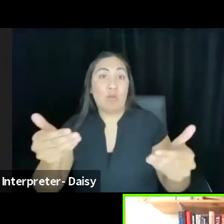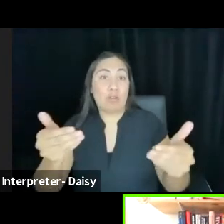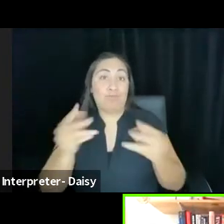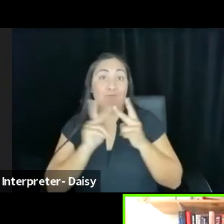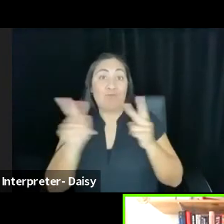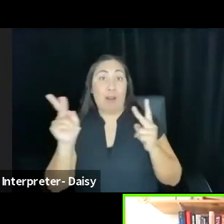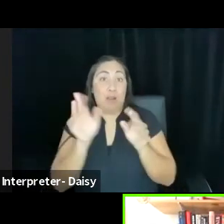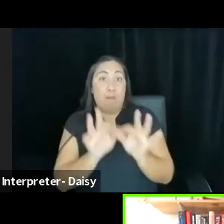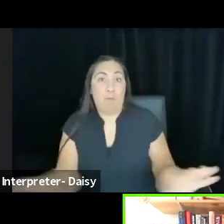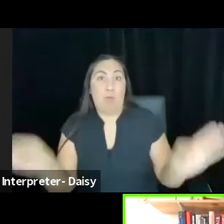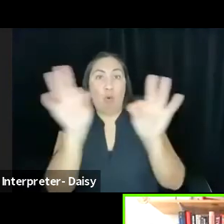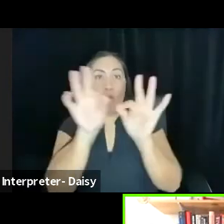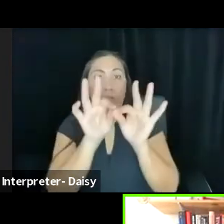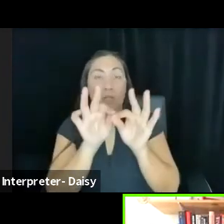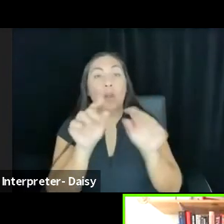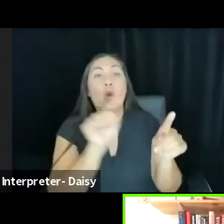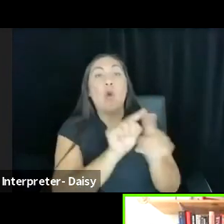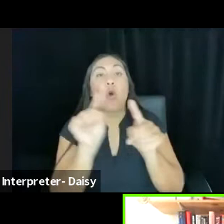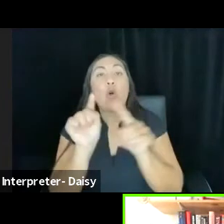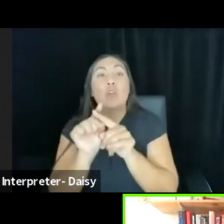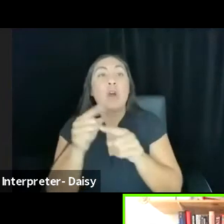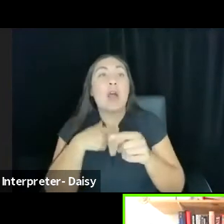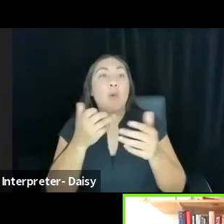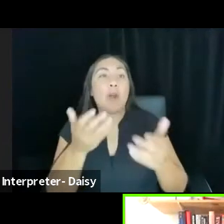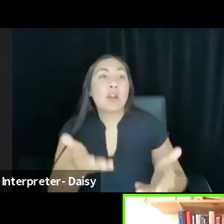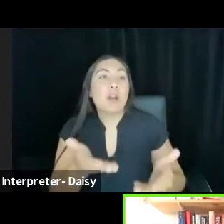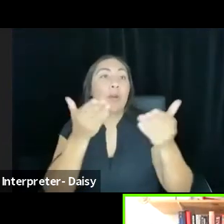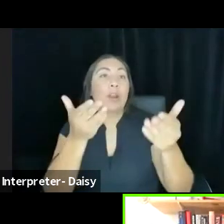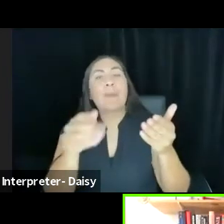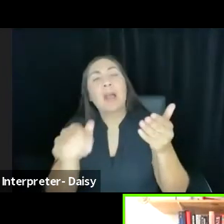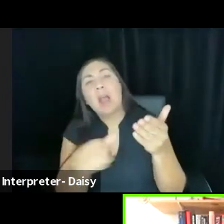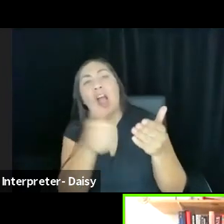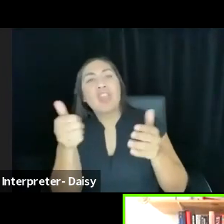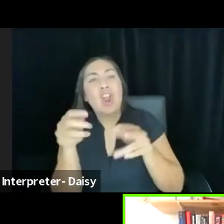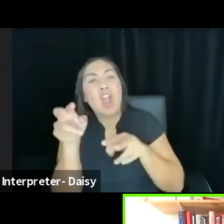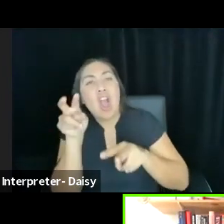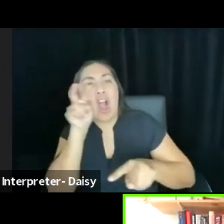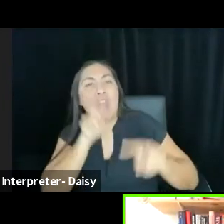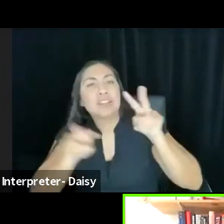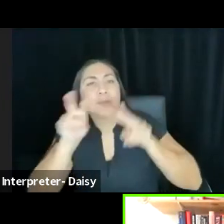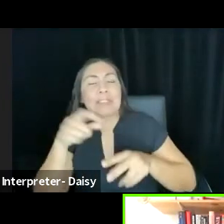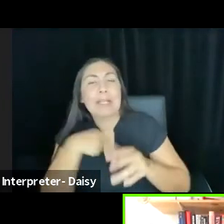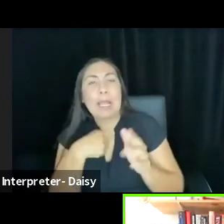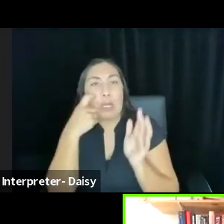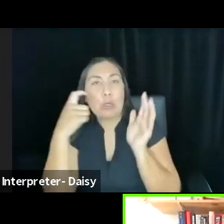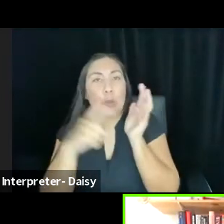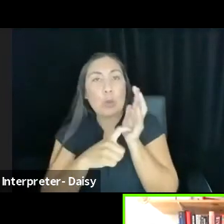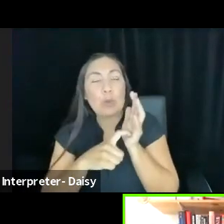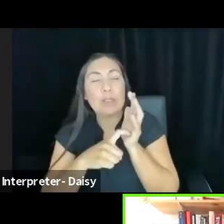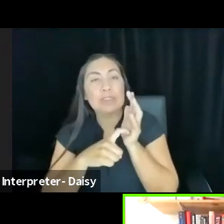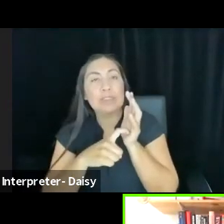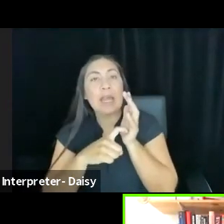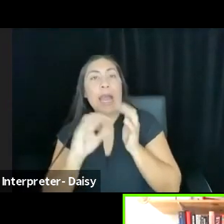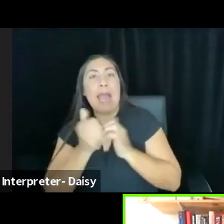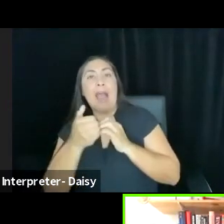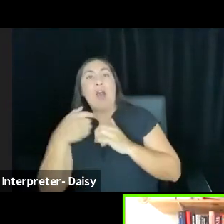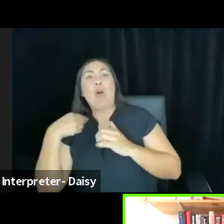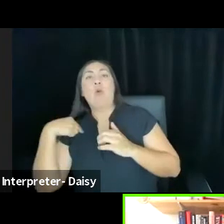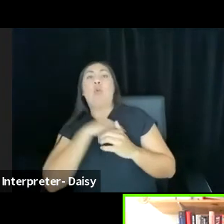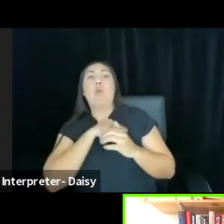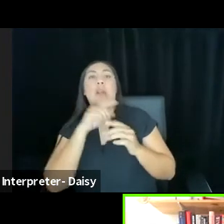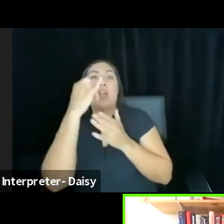And I wanna actually bring that to some other observations that I've seen, at least in sort of how we as artists and we as